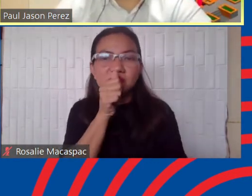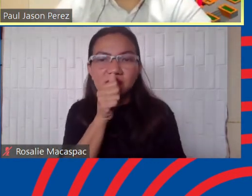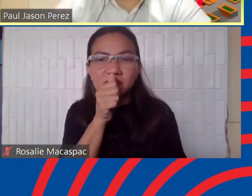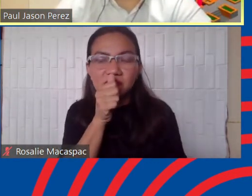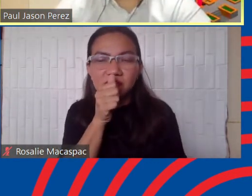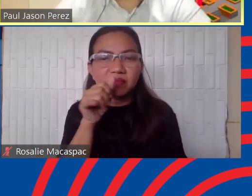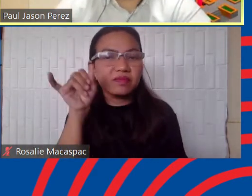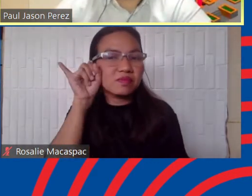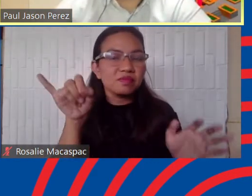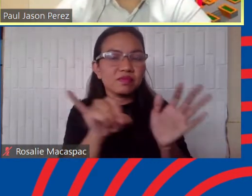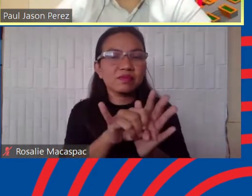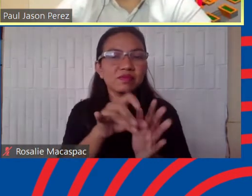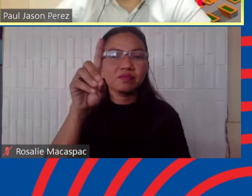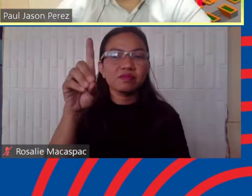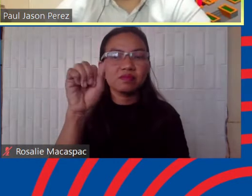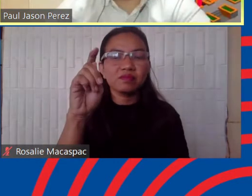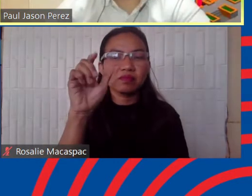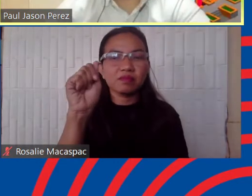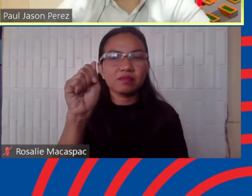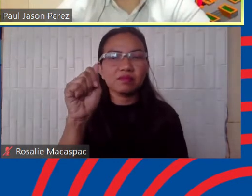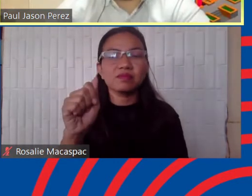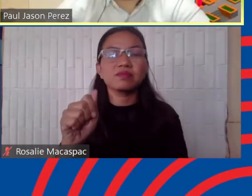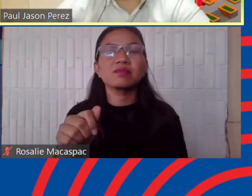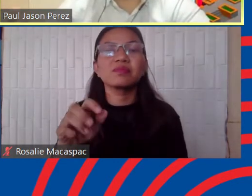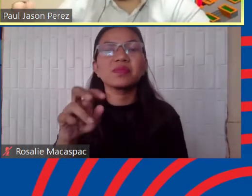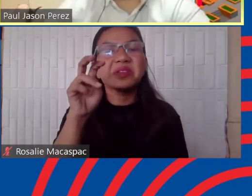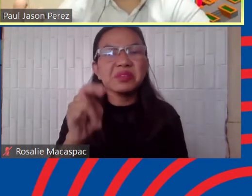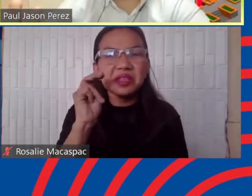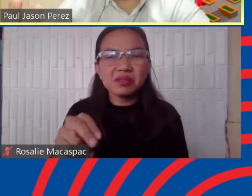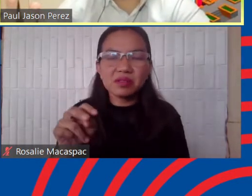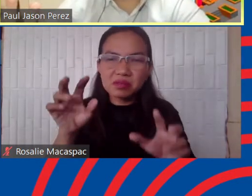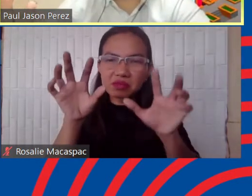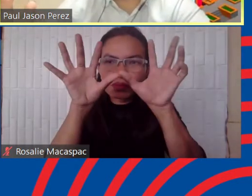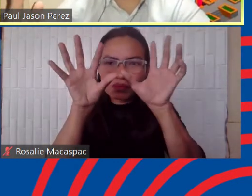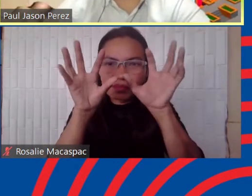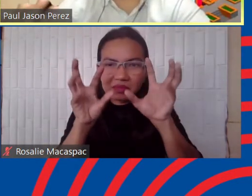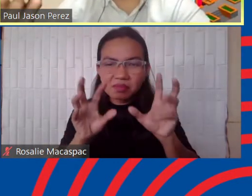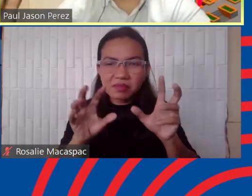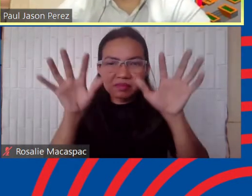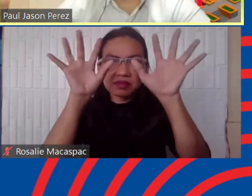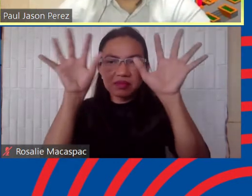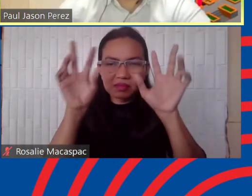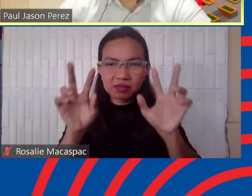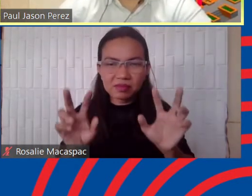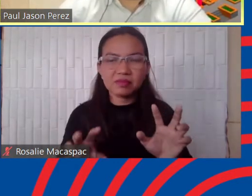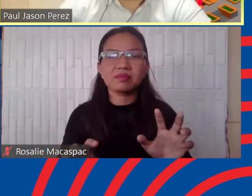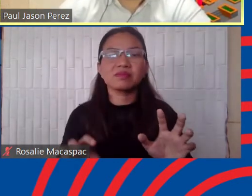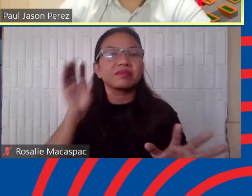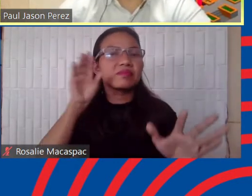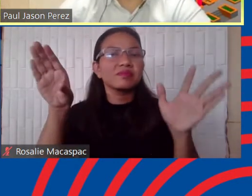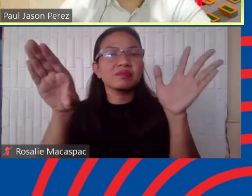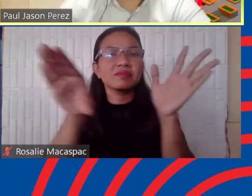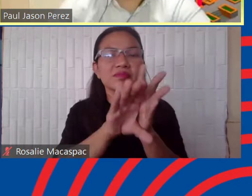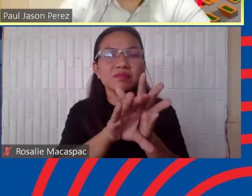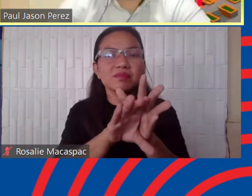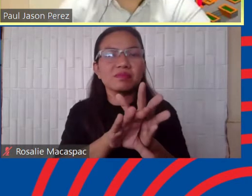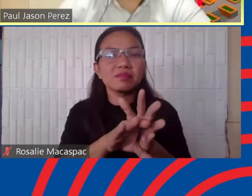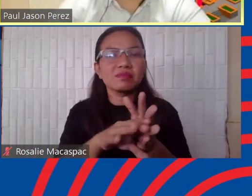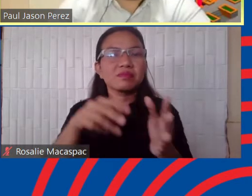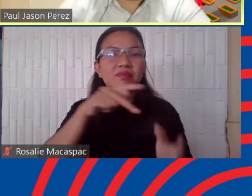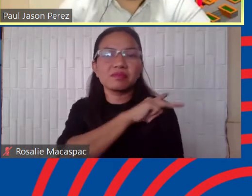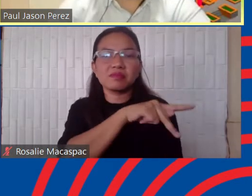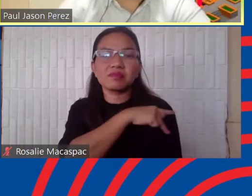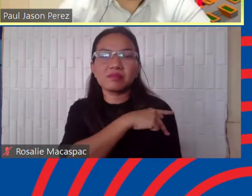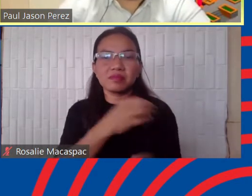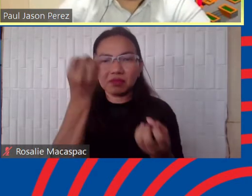digital images, maybe you have to blur some identifying features like tattoo or personal information